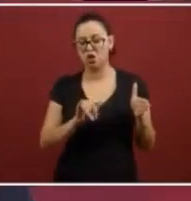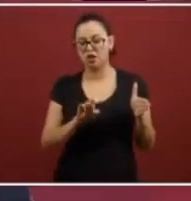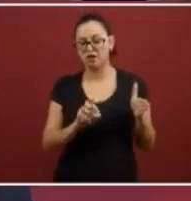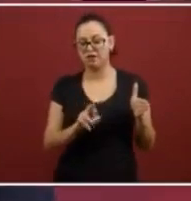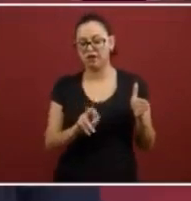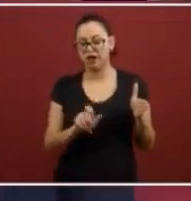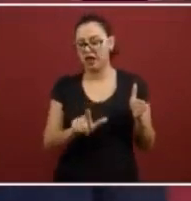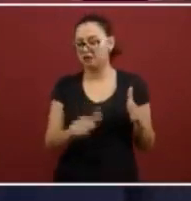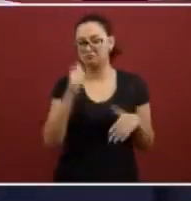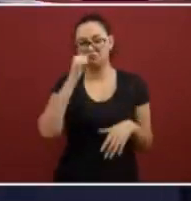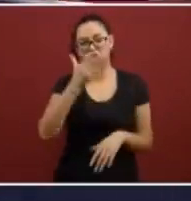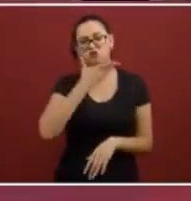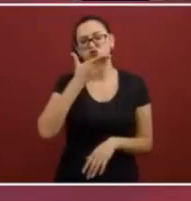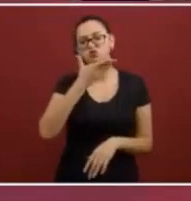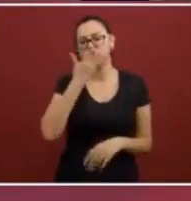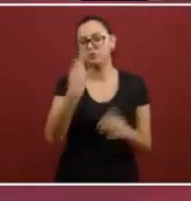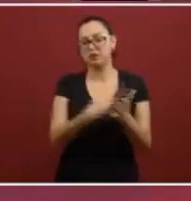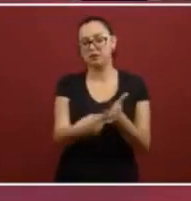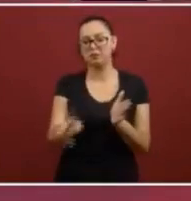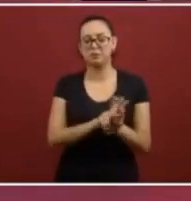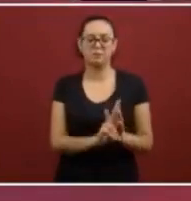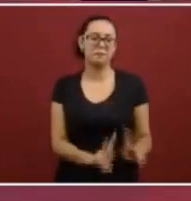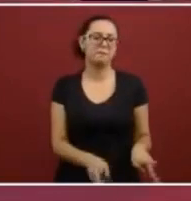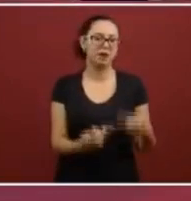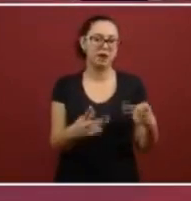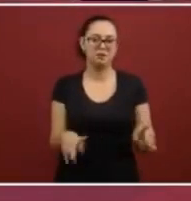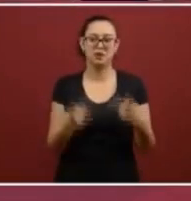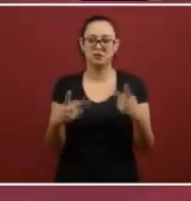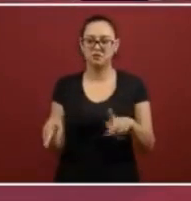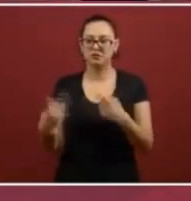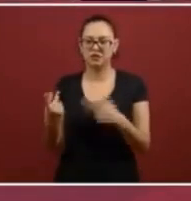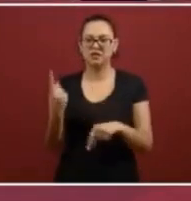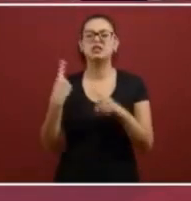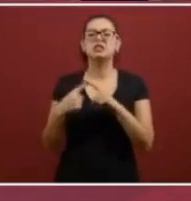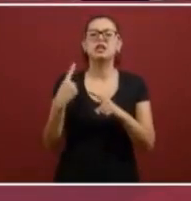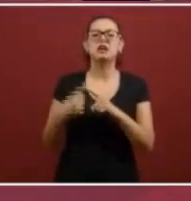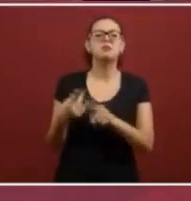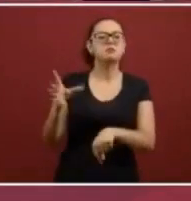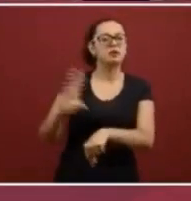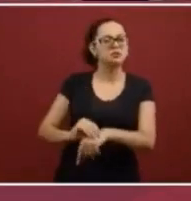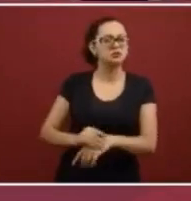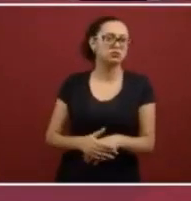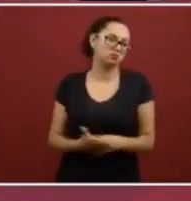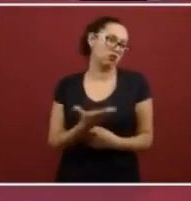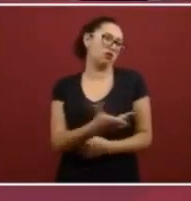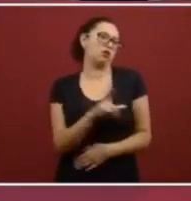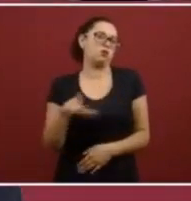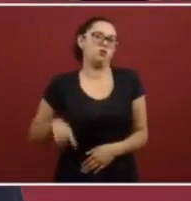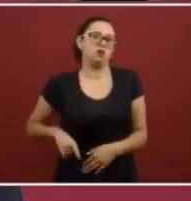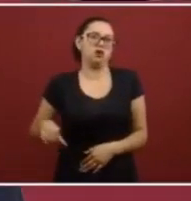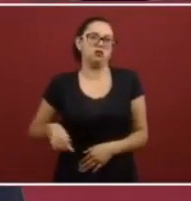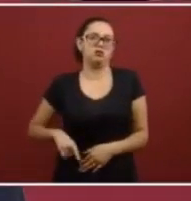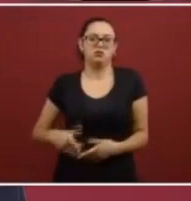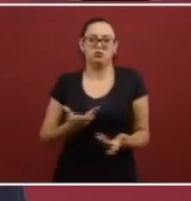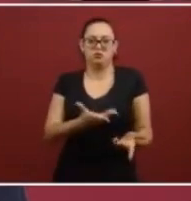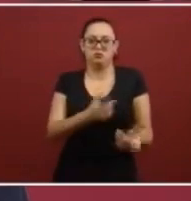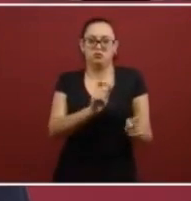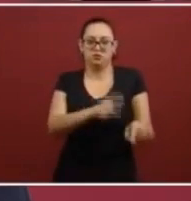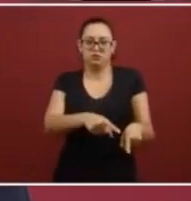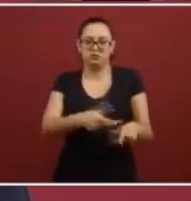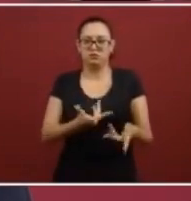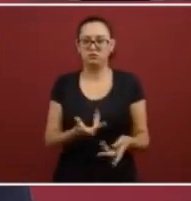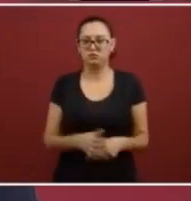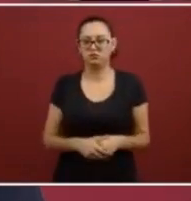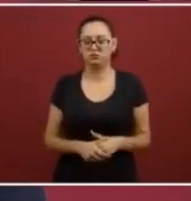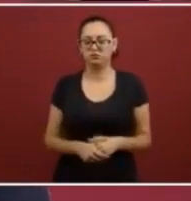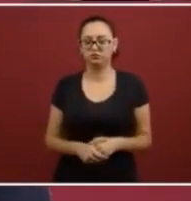se vendían las plazas. they used to do that. They used to sell the ¿Quién lo degrees. permitía? He says, and Pues el who approved gobierno. it? Well, the government. They